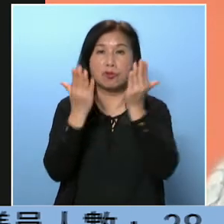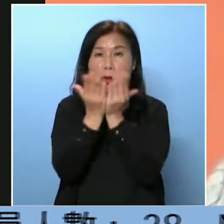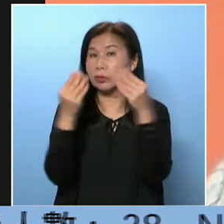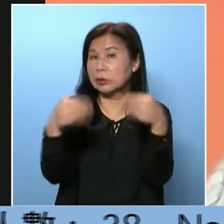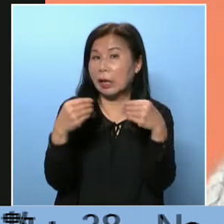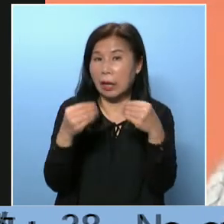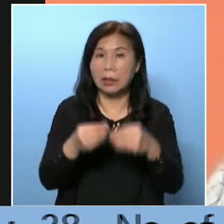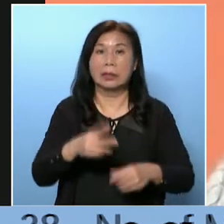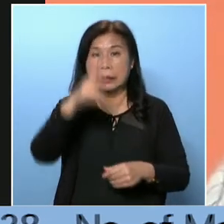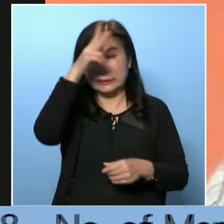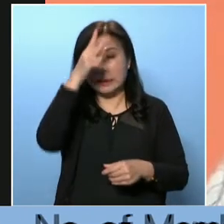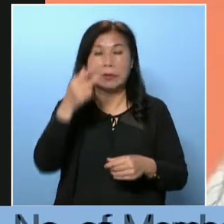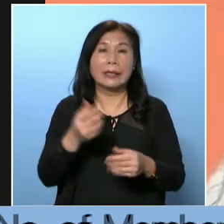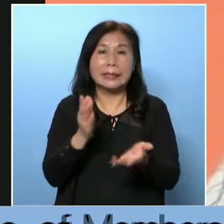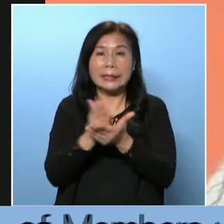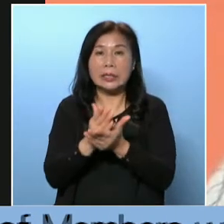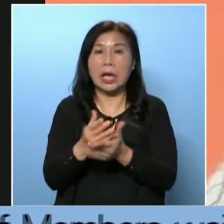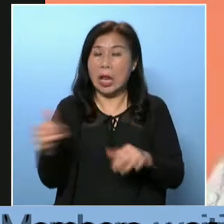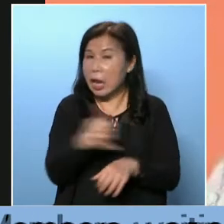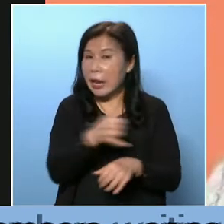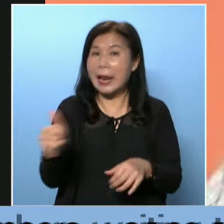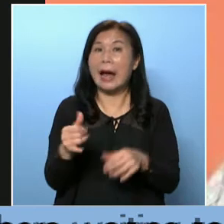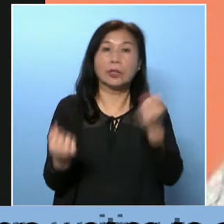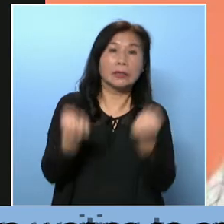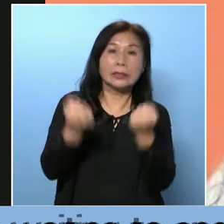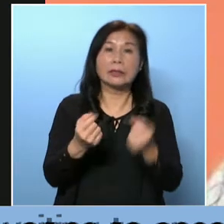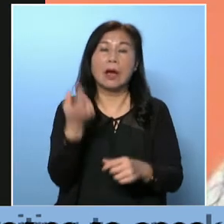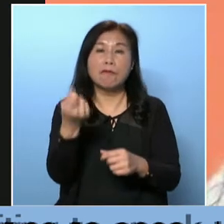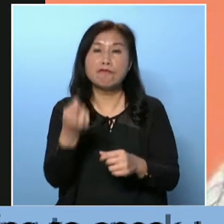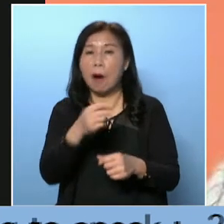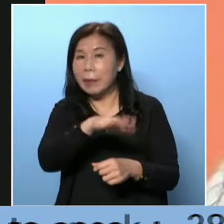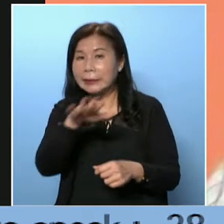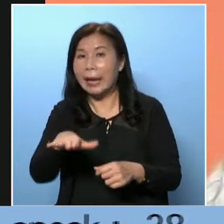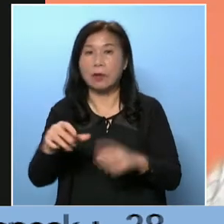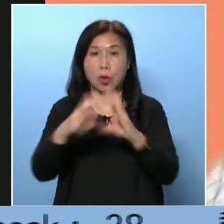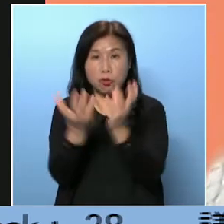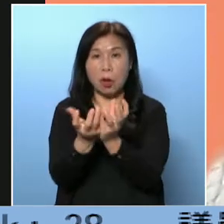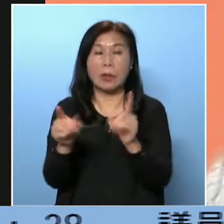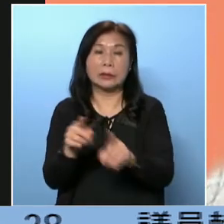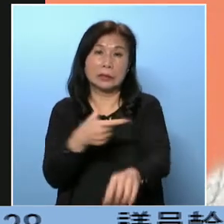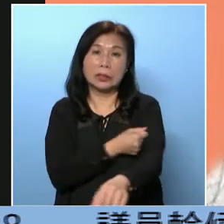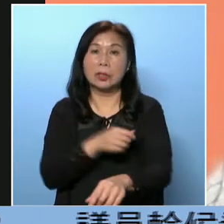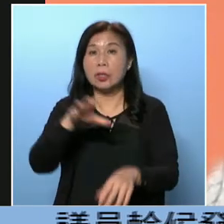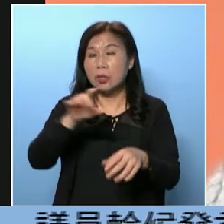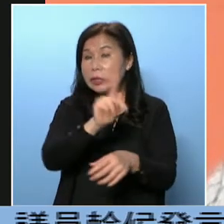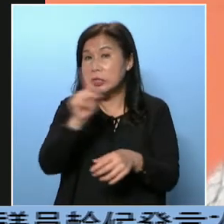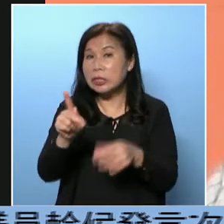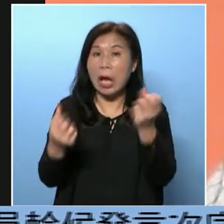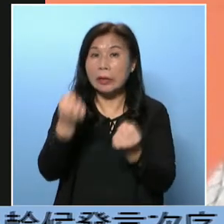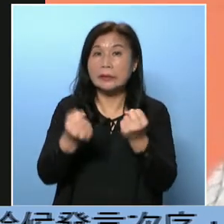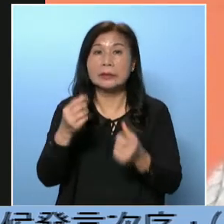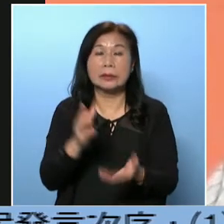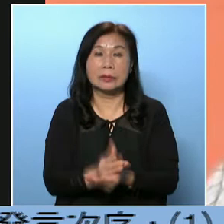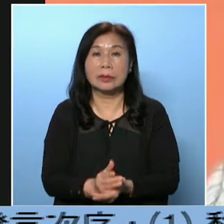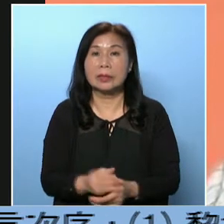before this was implemented, the classes are suspended. Therefore, we should make use of vaccination vehicles. Where we